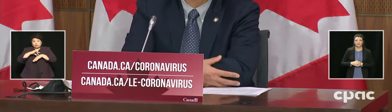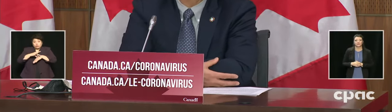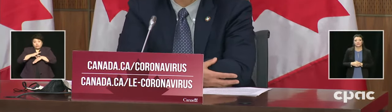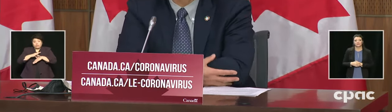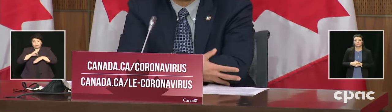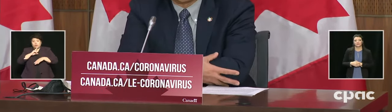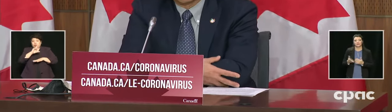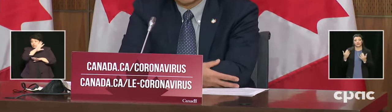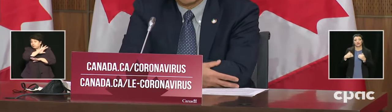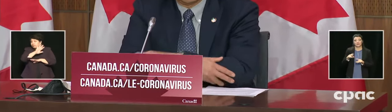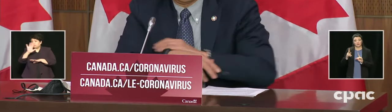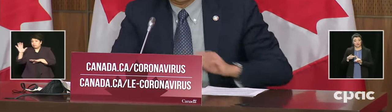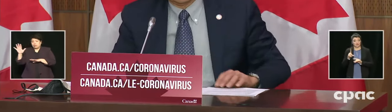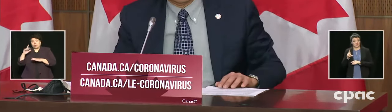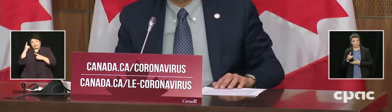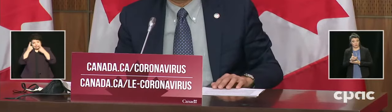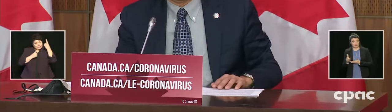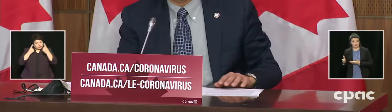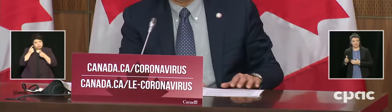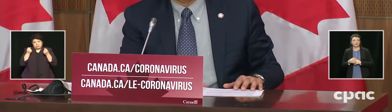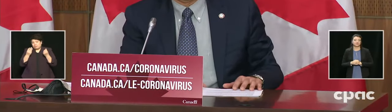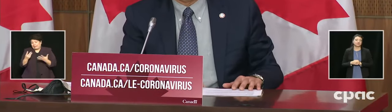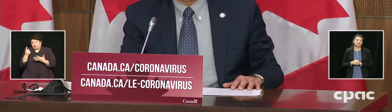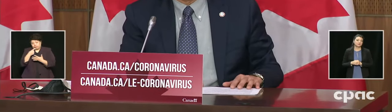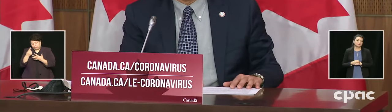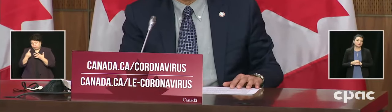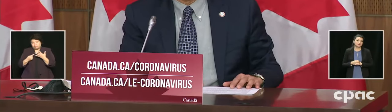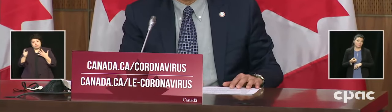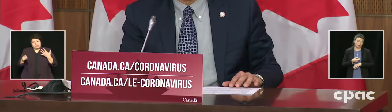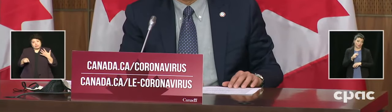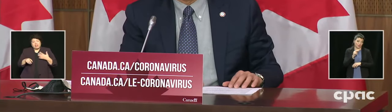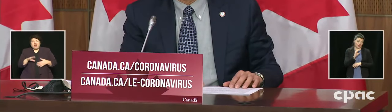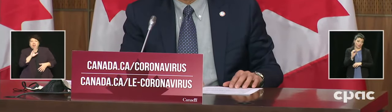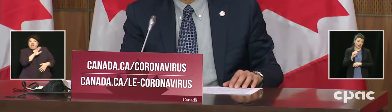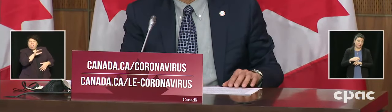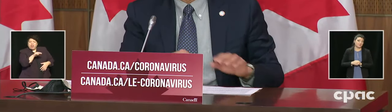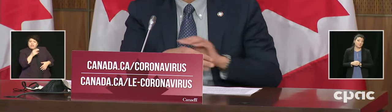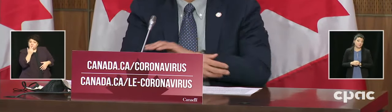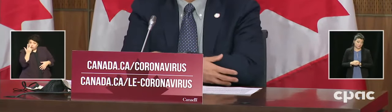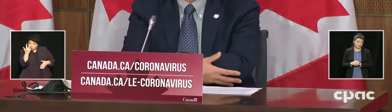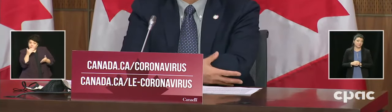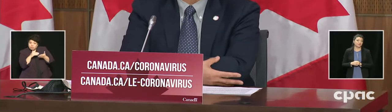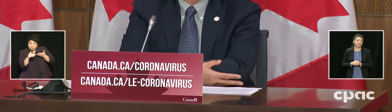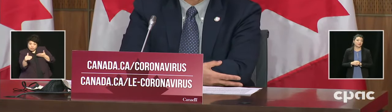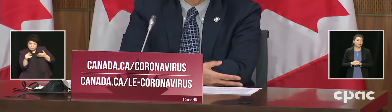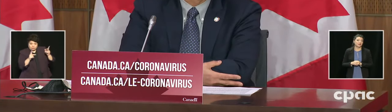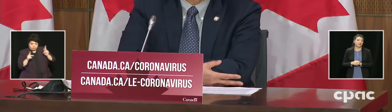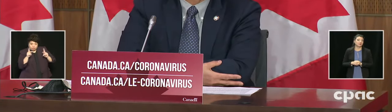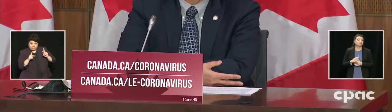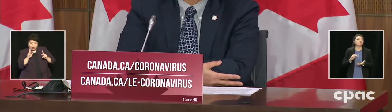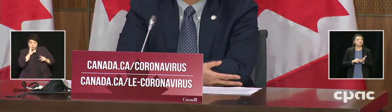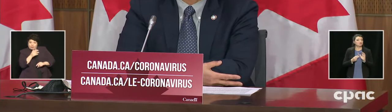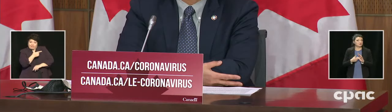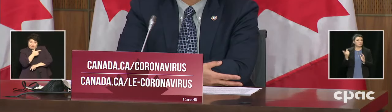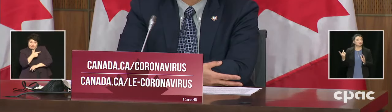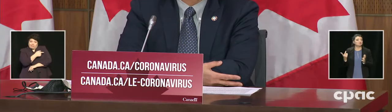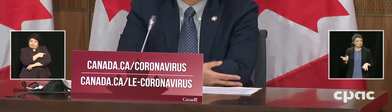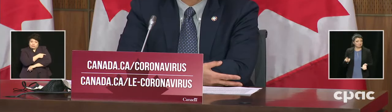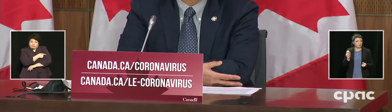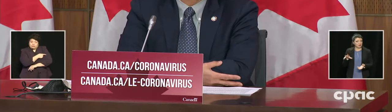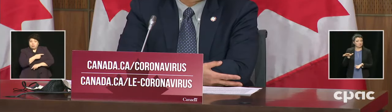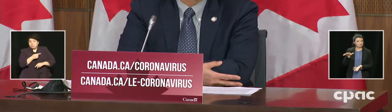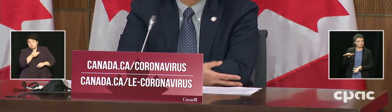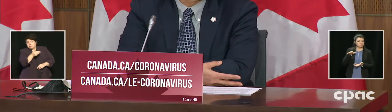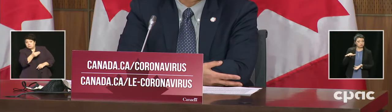my follow-up, Dr. Njoo, is if we're going to have enough for 3 million people to be vaccinated by the end of March, or at least have their first needle,